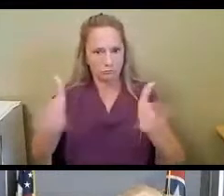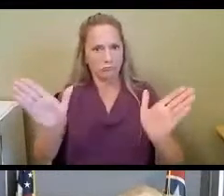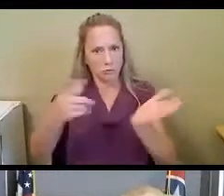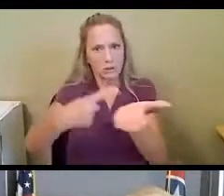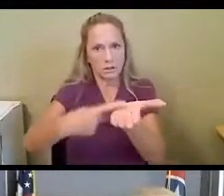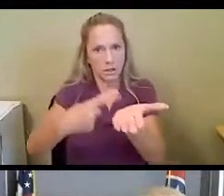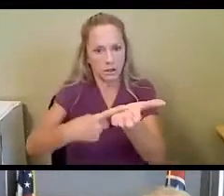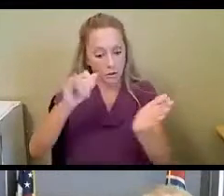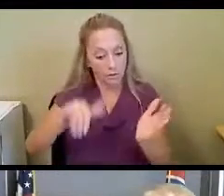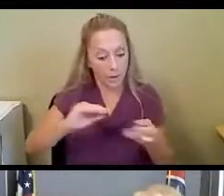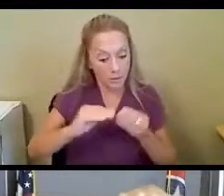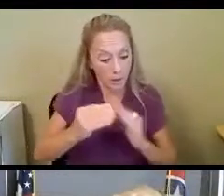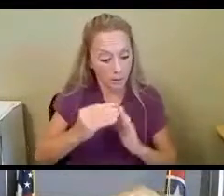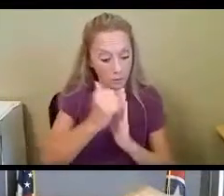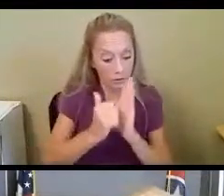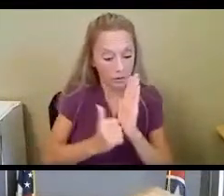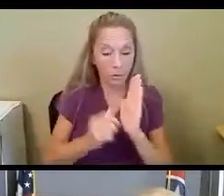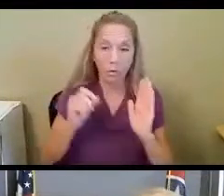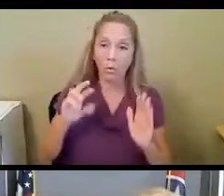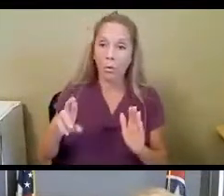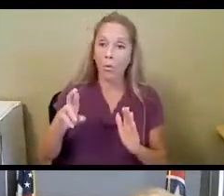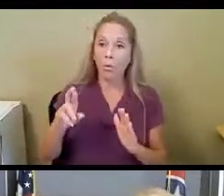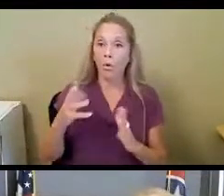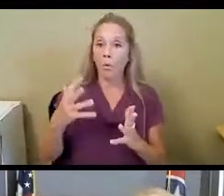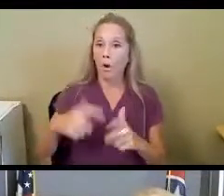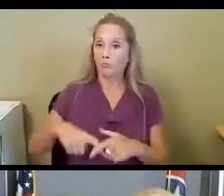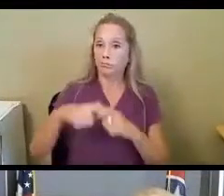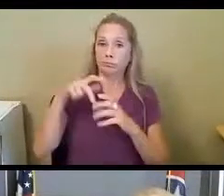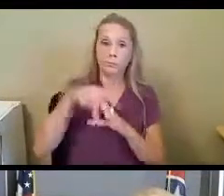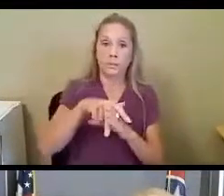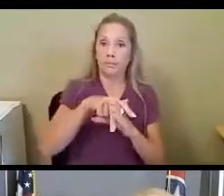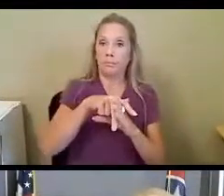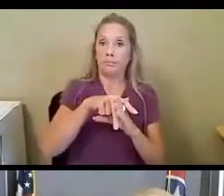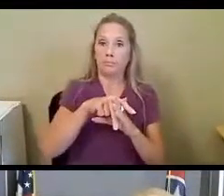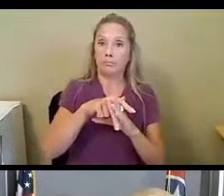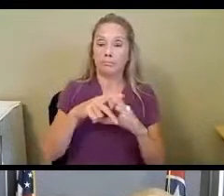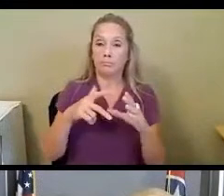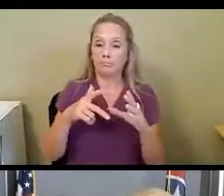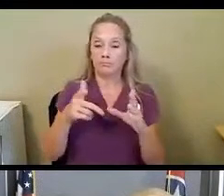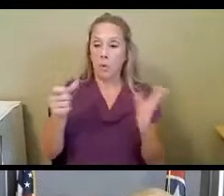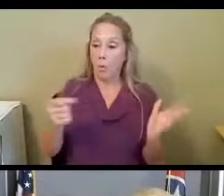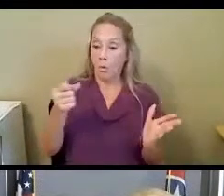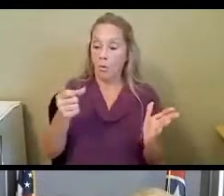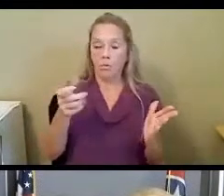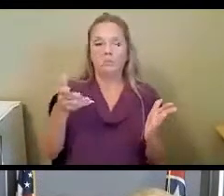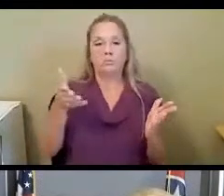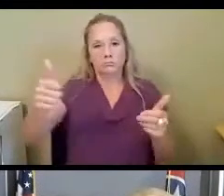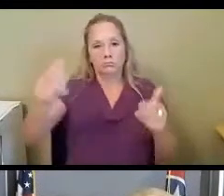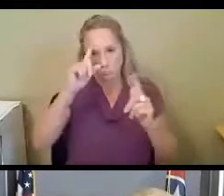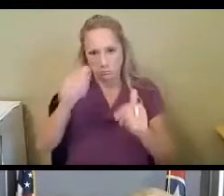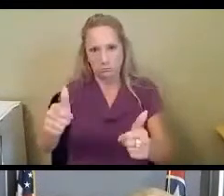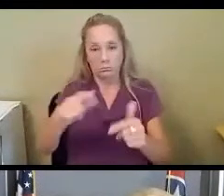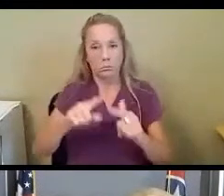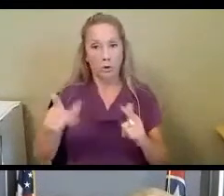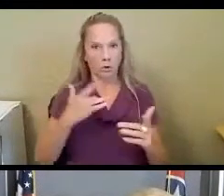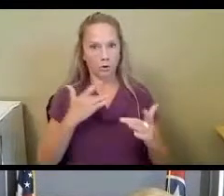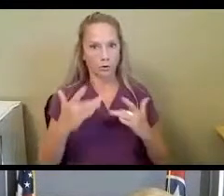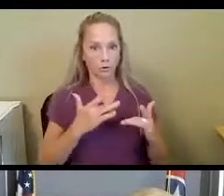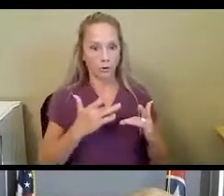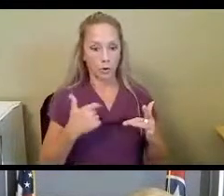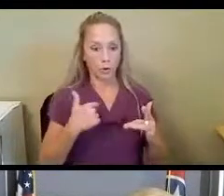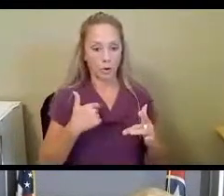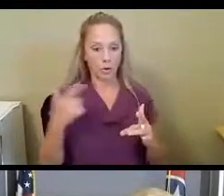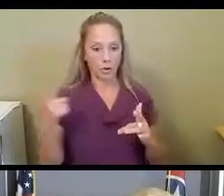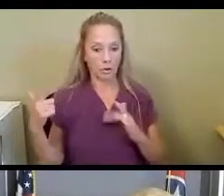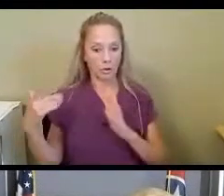to table it as the letter asks you, then obviously that's up to you, but don't be concerned for the